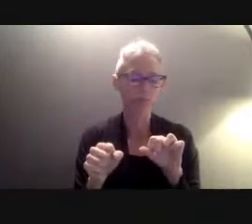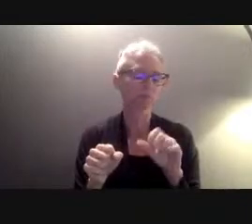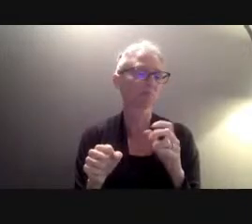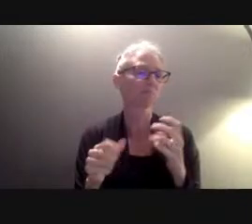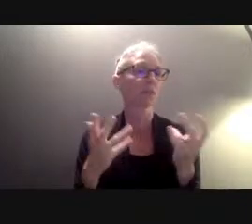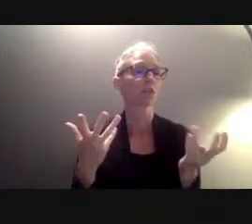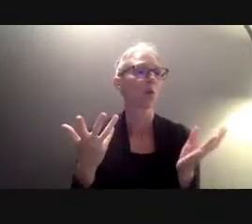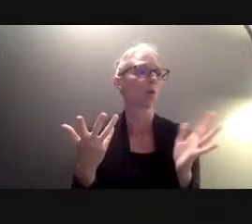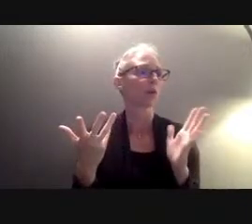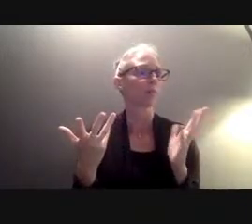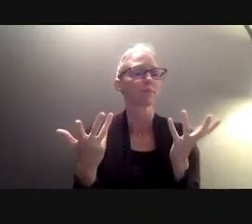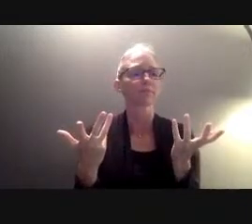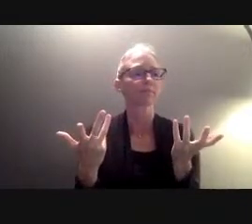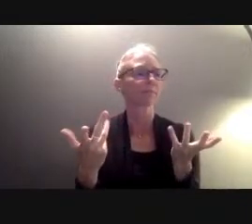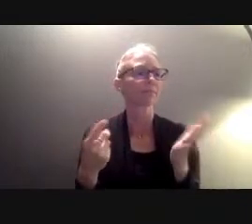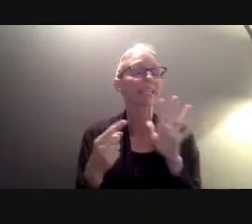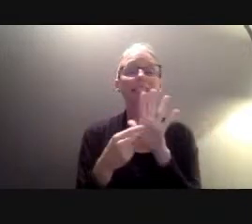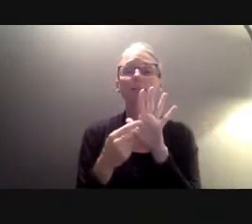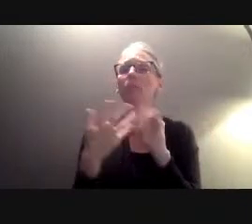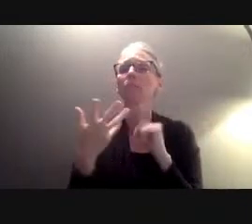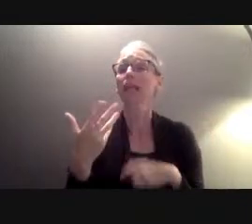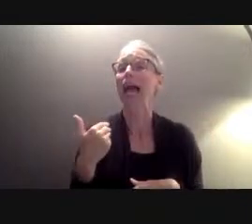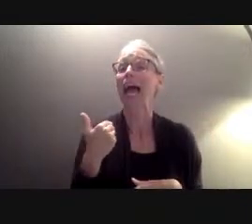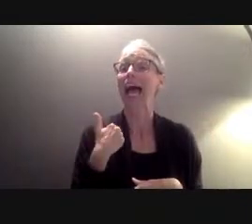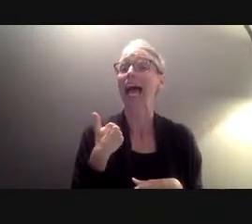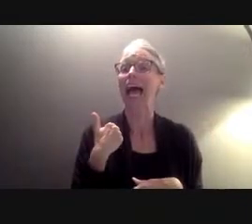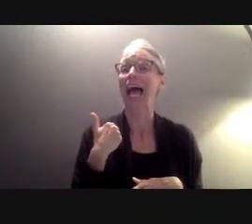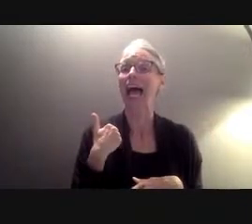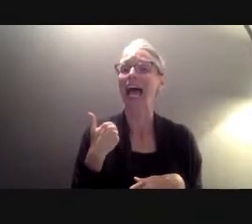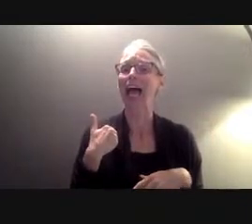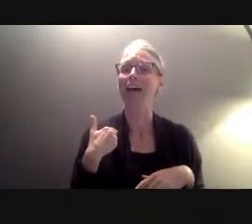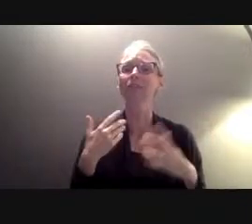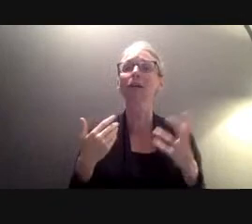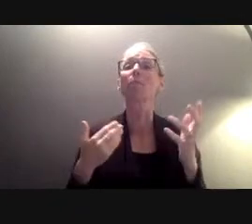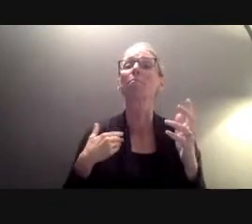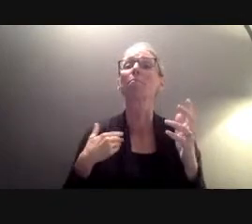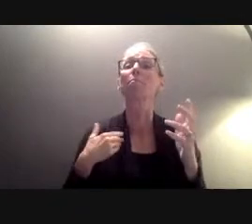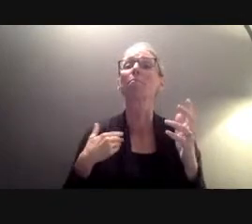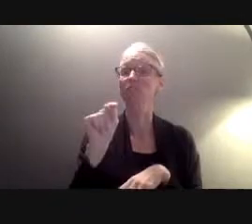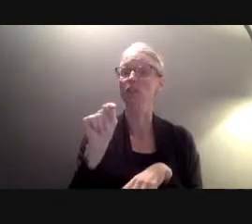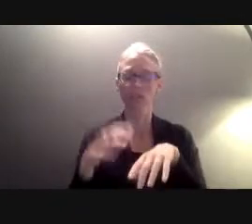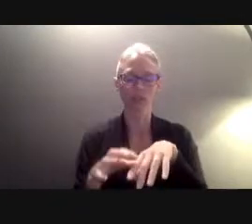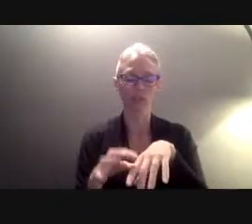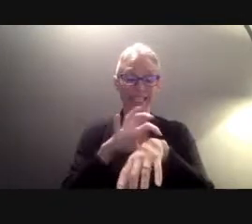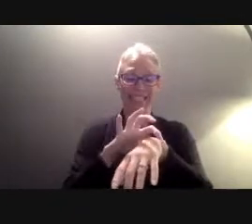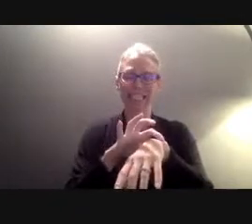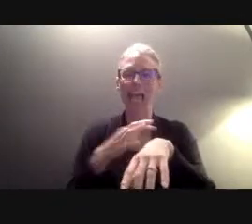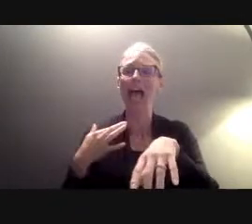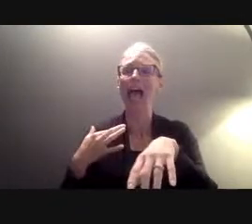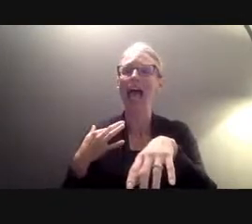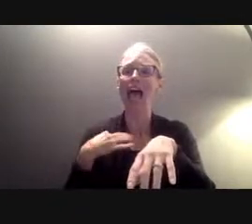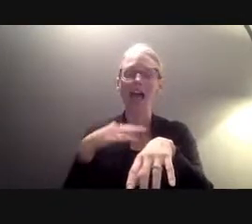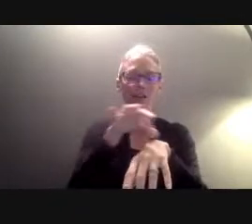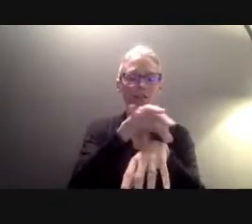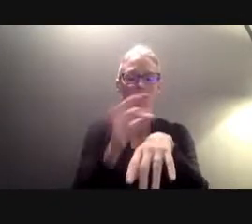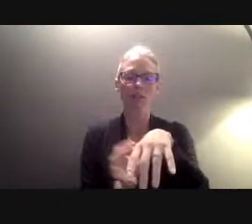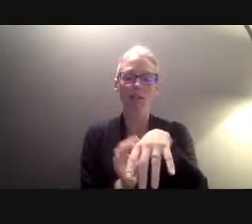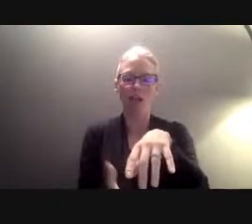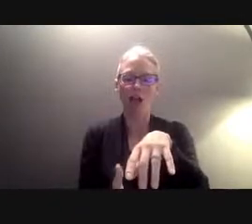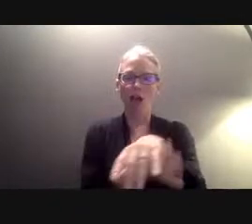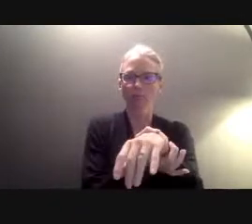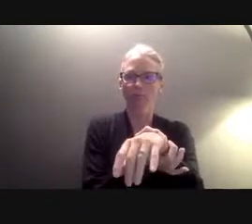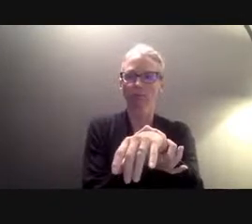a certain way, like a band or something, like yes, like it can get quite difficult because there's a variety of